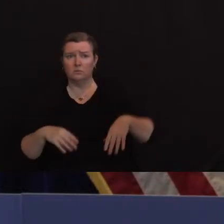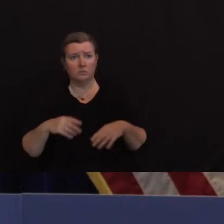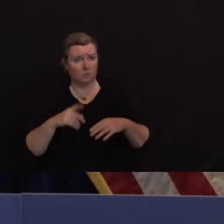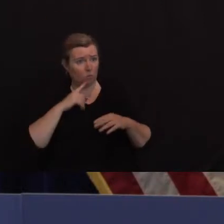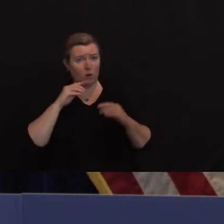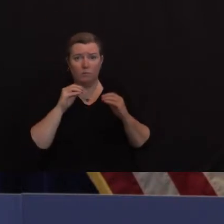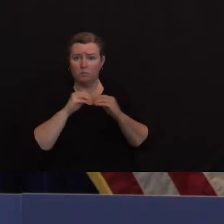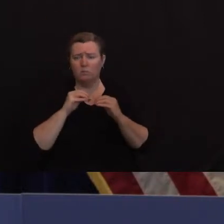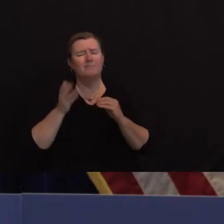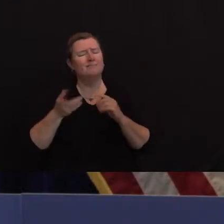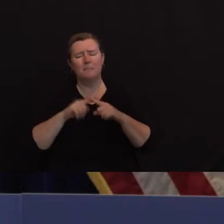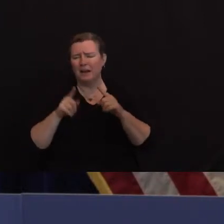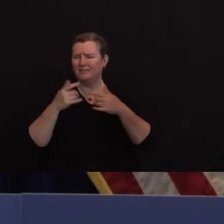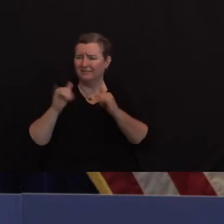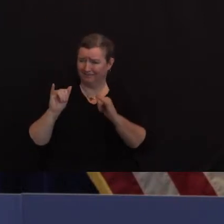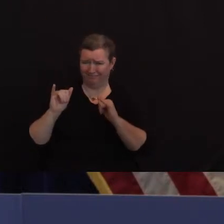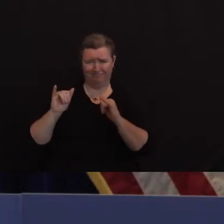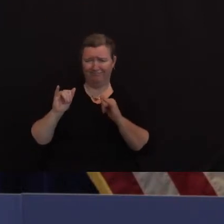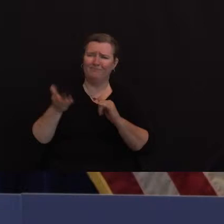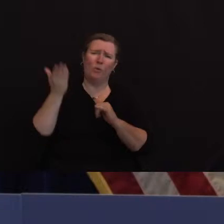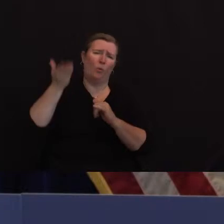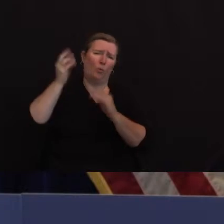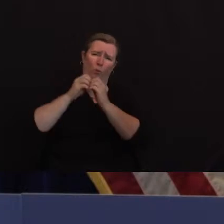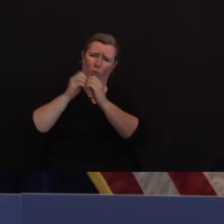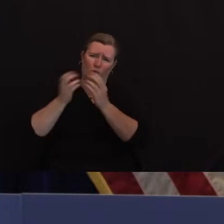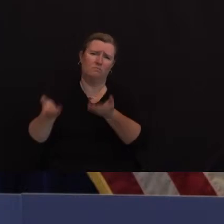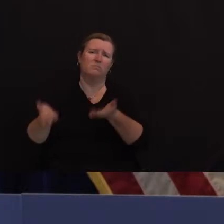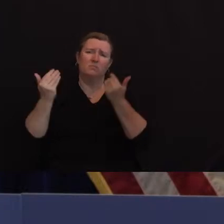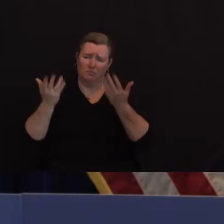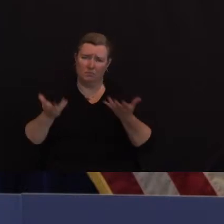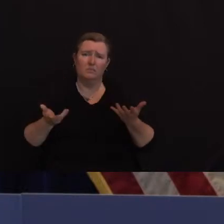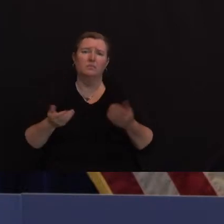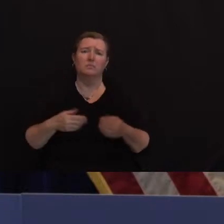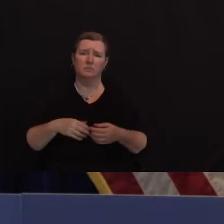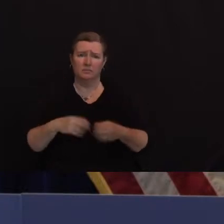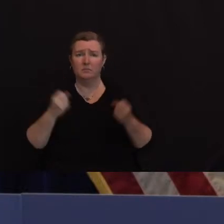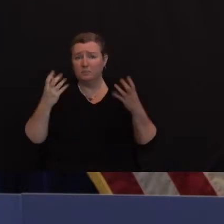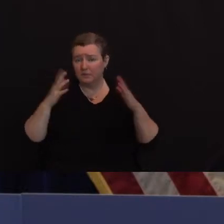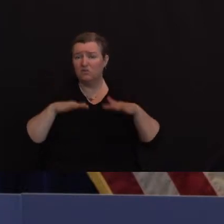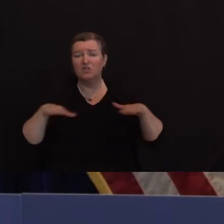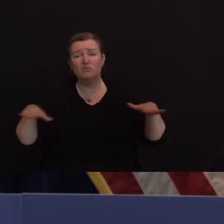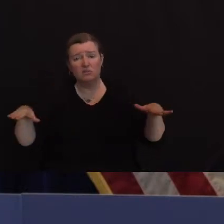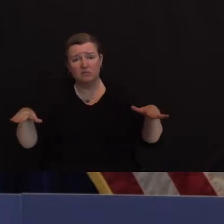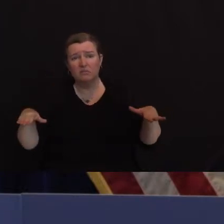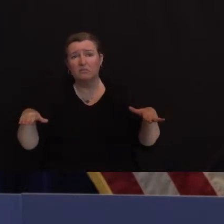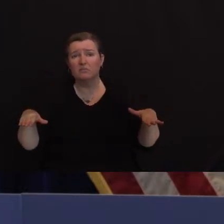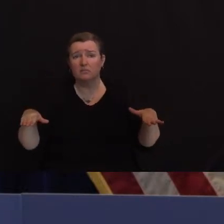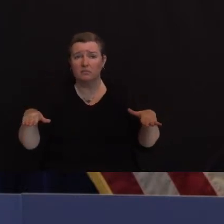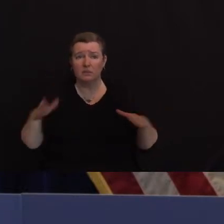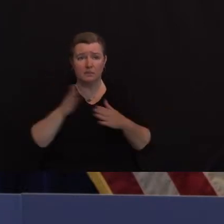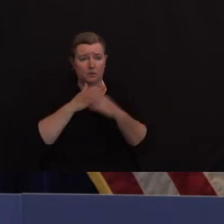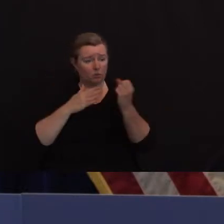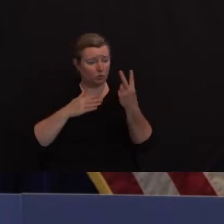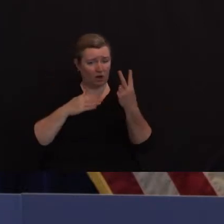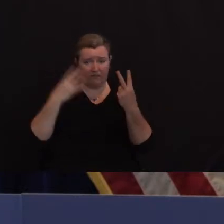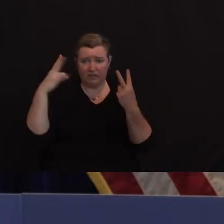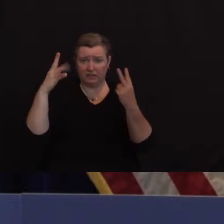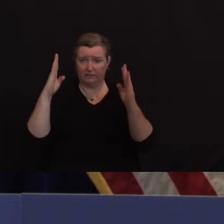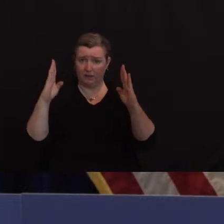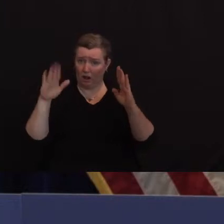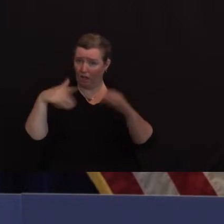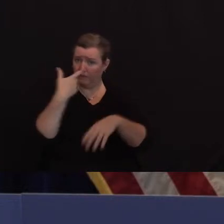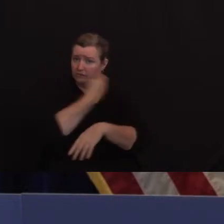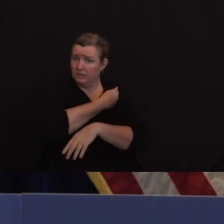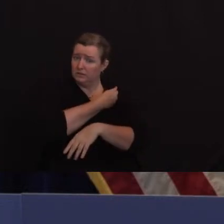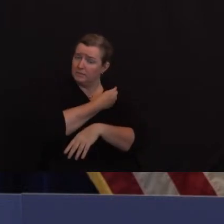300,000 children between the ages of 12 and 17 who remain unvaccinated, we must do